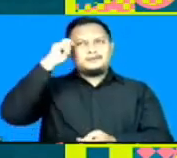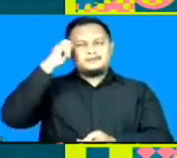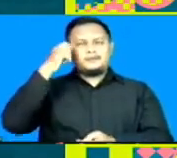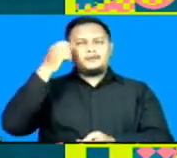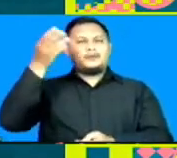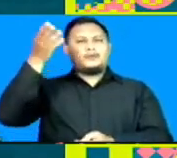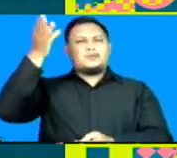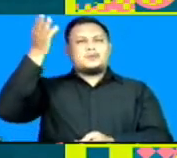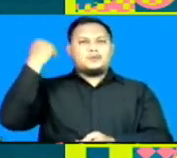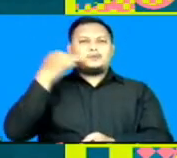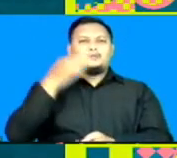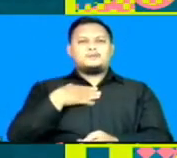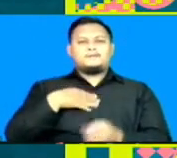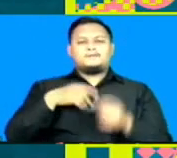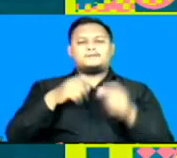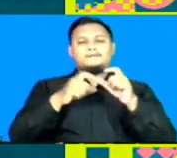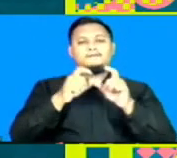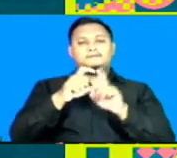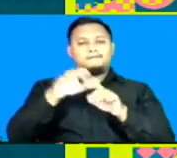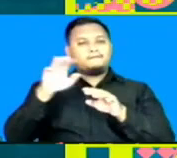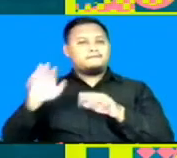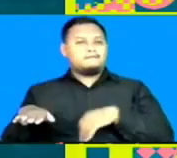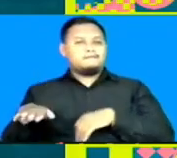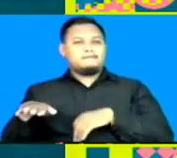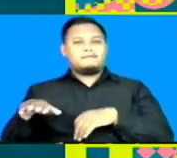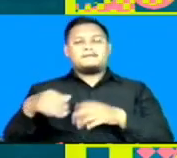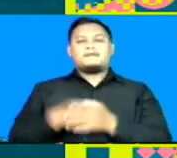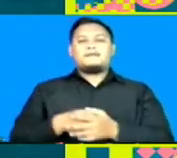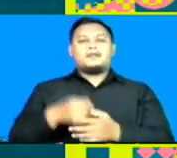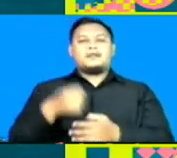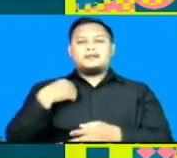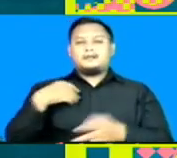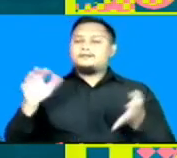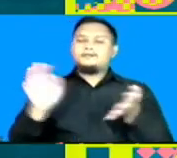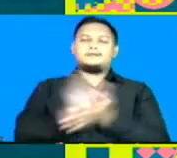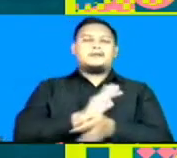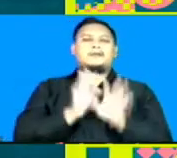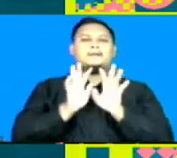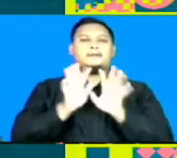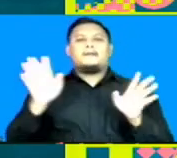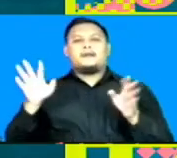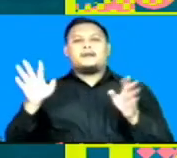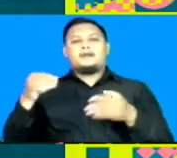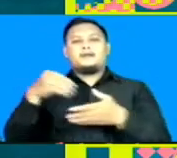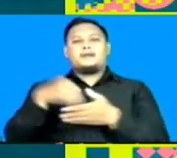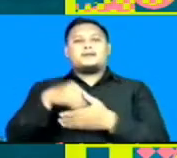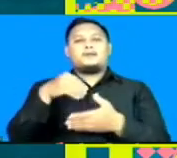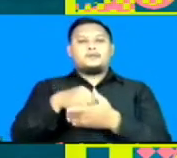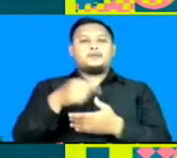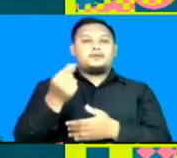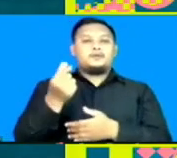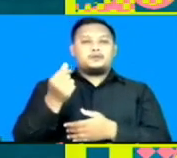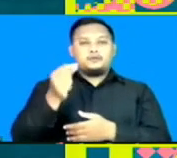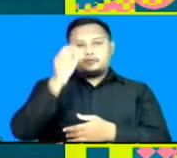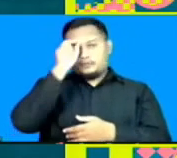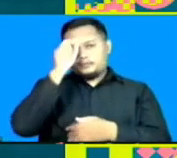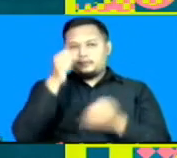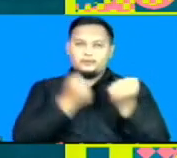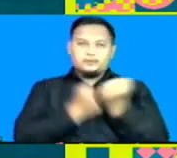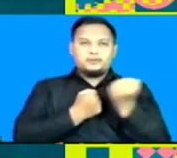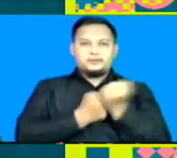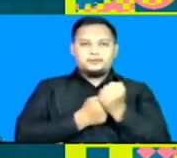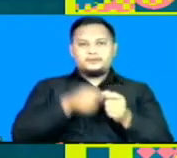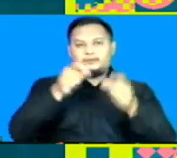many moments when we collected our money to support our friends who are in grief. Or in